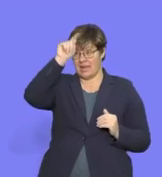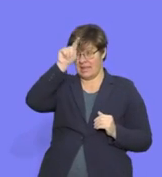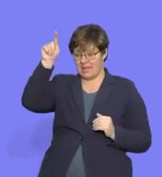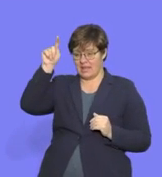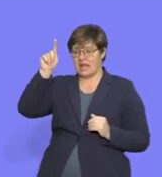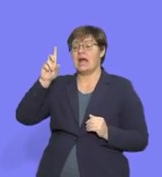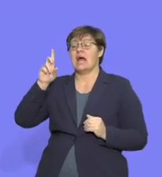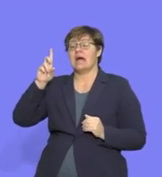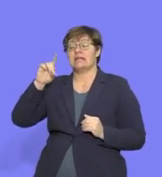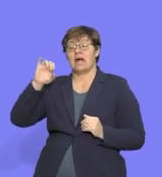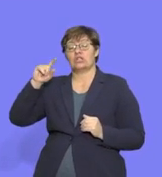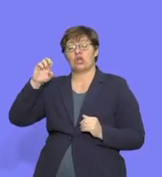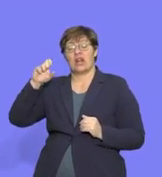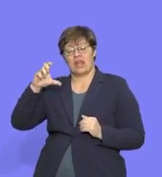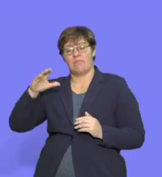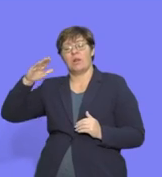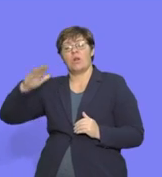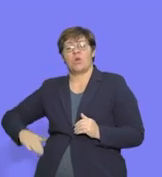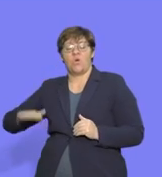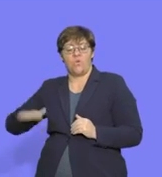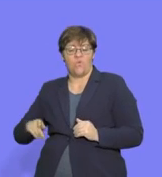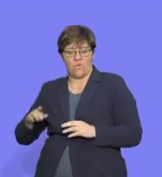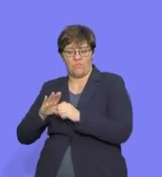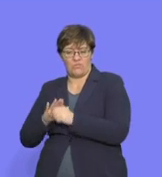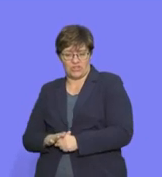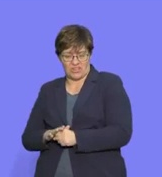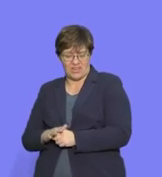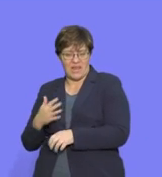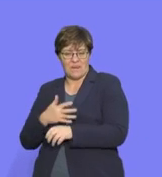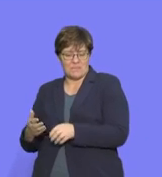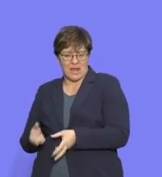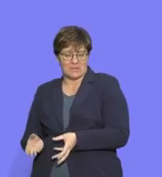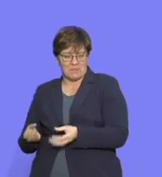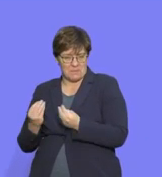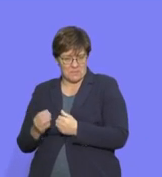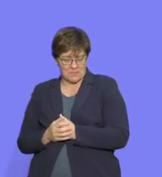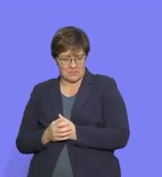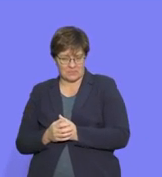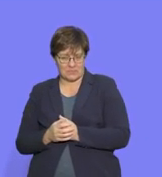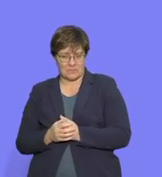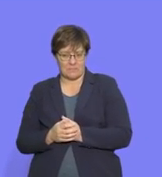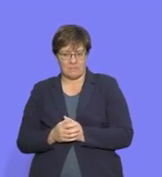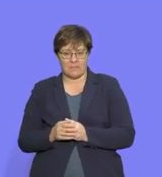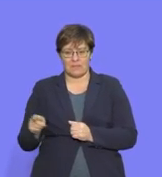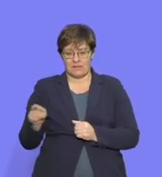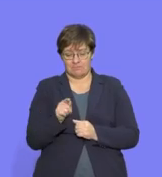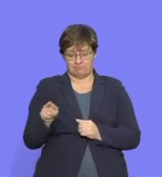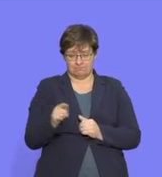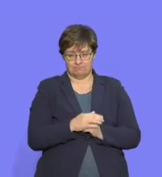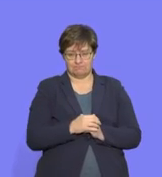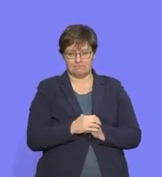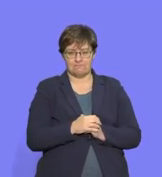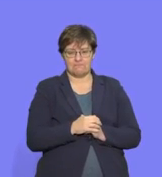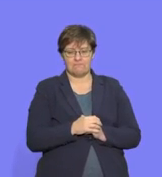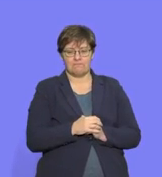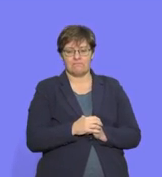diastolic pressure is the lowest pressure that the blood in the aorta reaches. So we're going to look at that one. That's